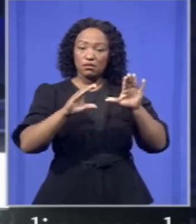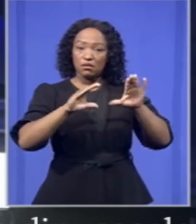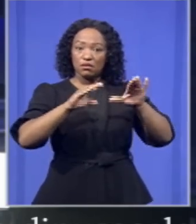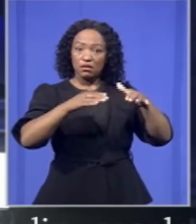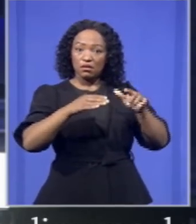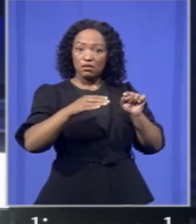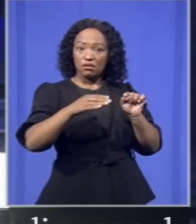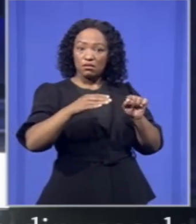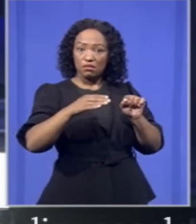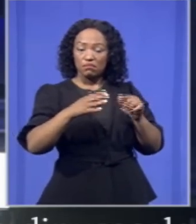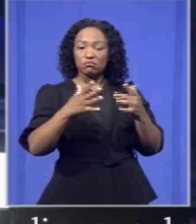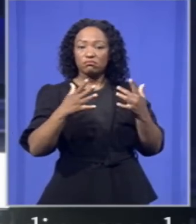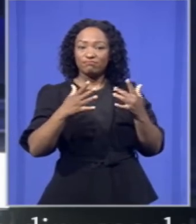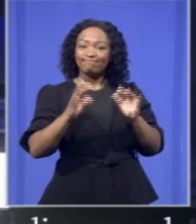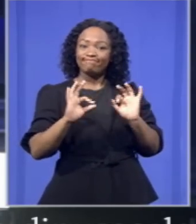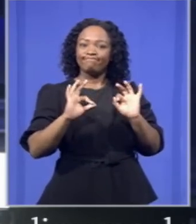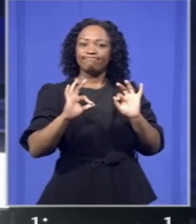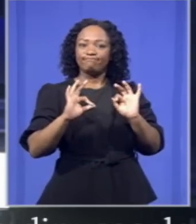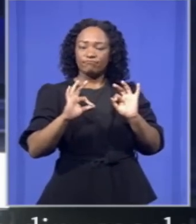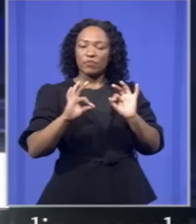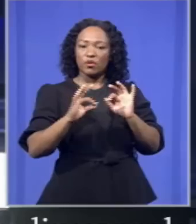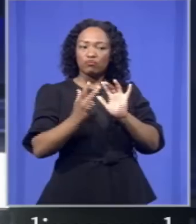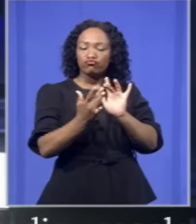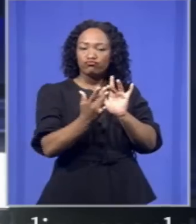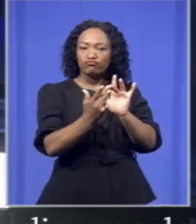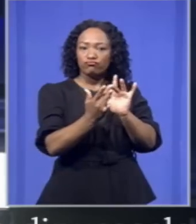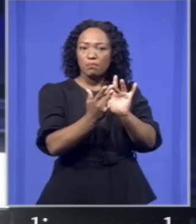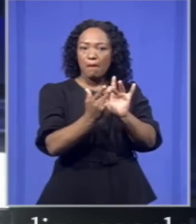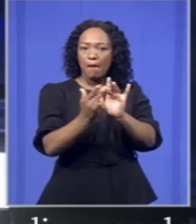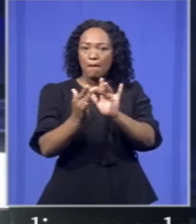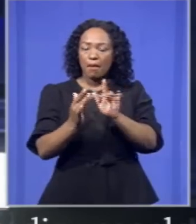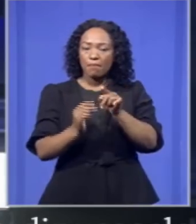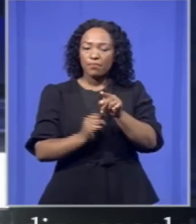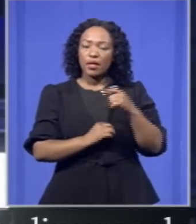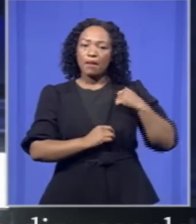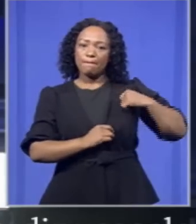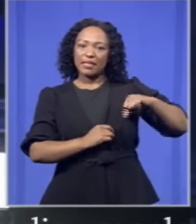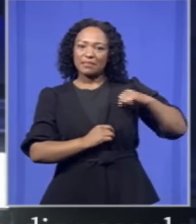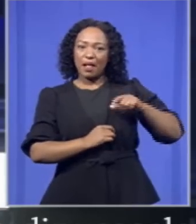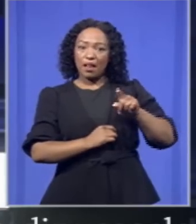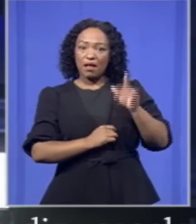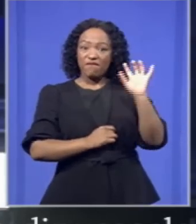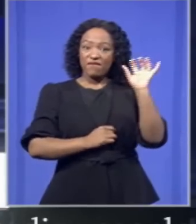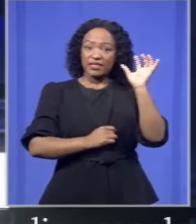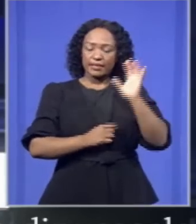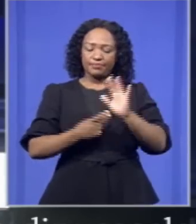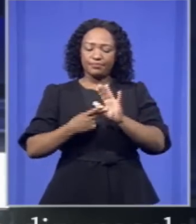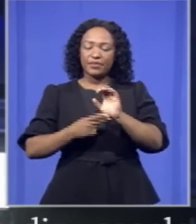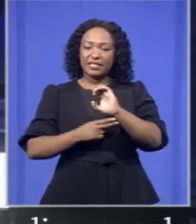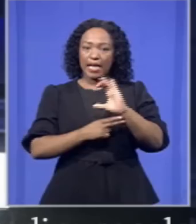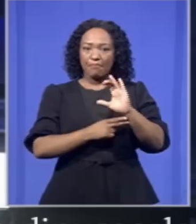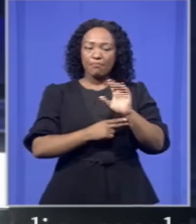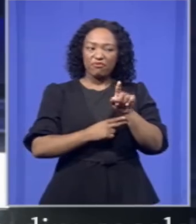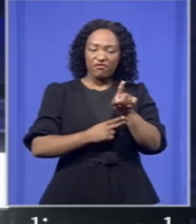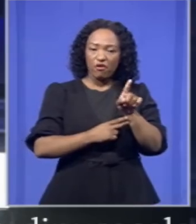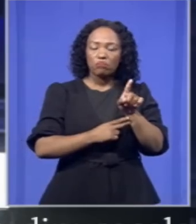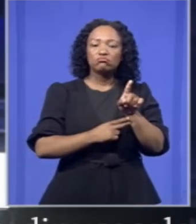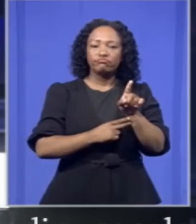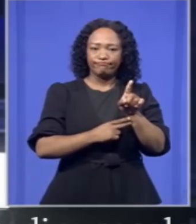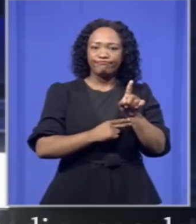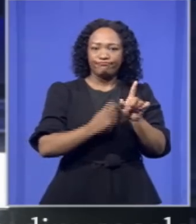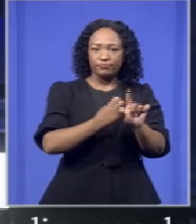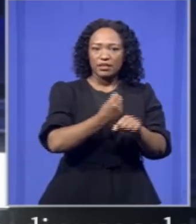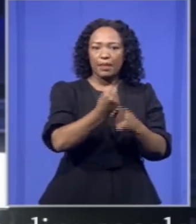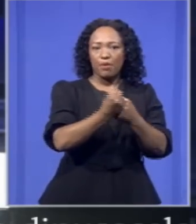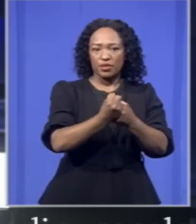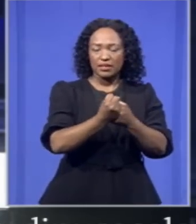se ikgolaganya ka tlhamalalo le bommasepala ba ba kgaratlhang jaaka Free State le Eastern Cape. Ramokgopa o buile se